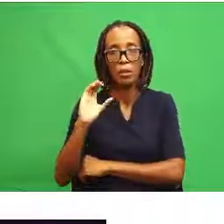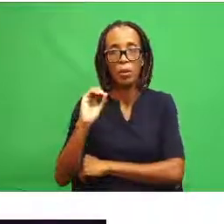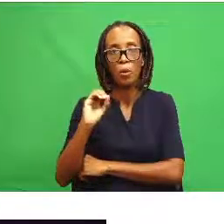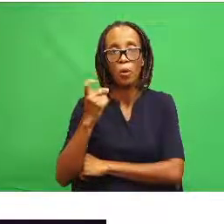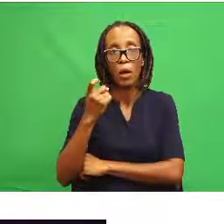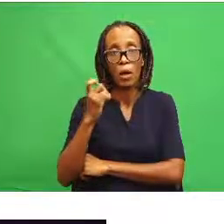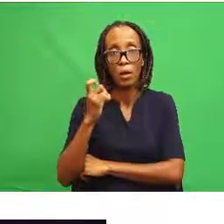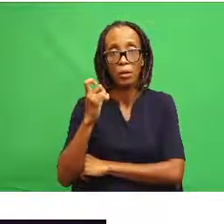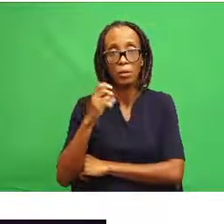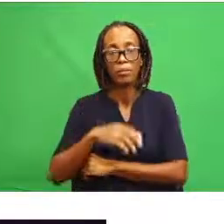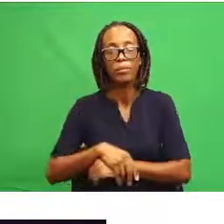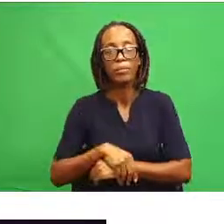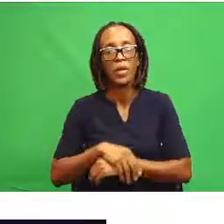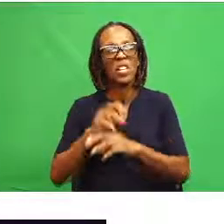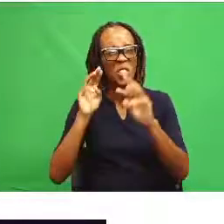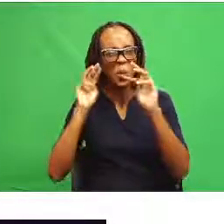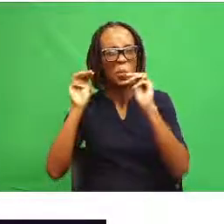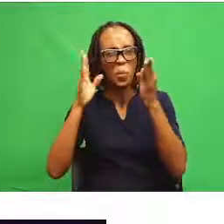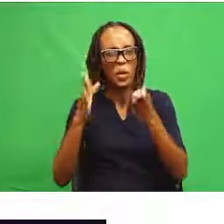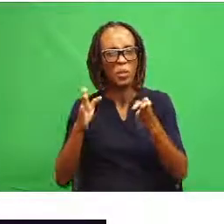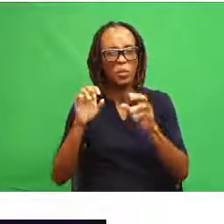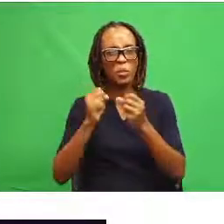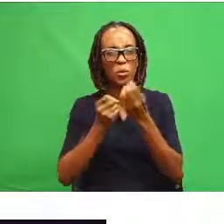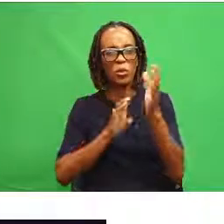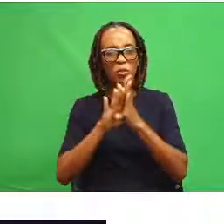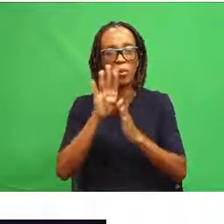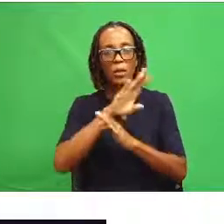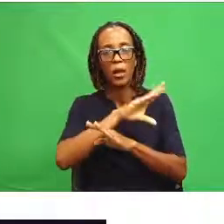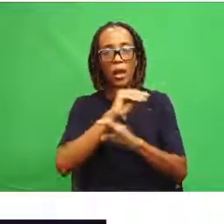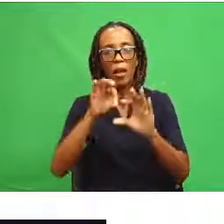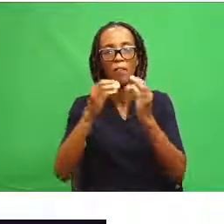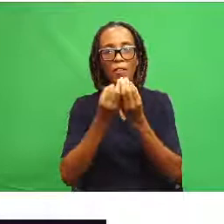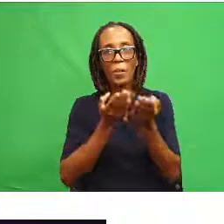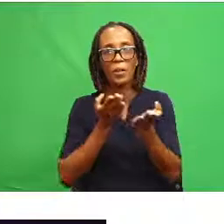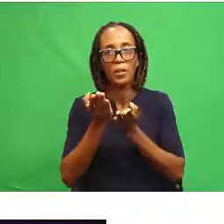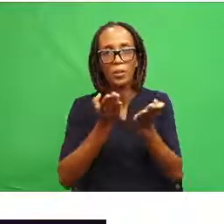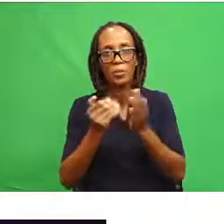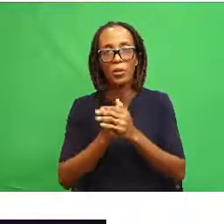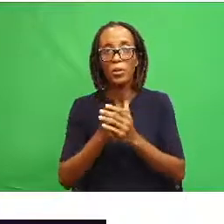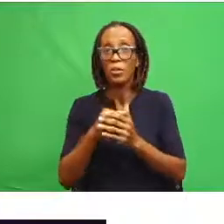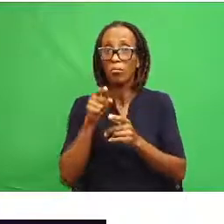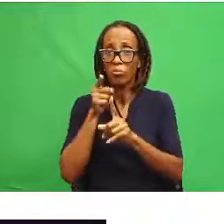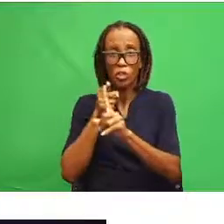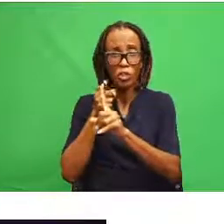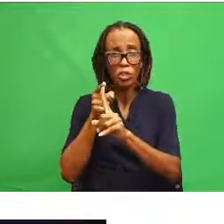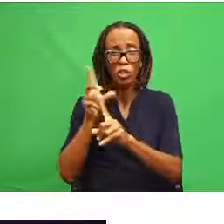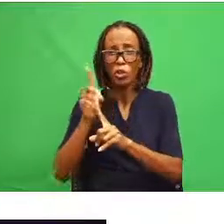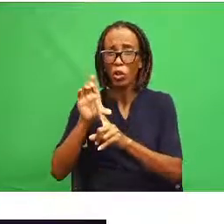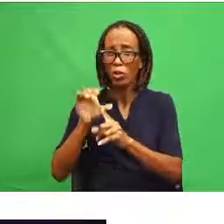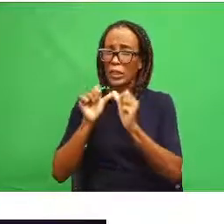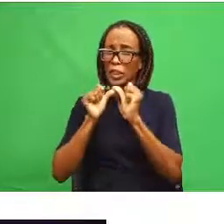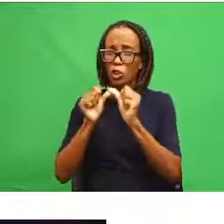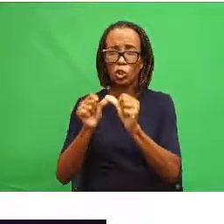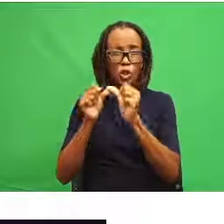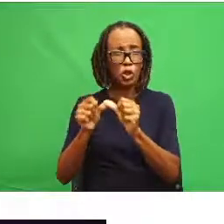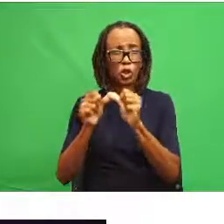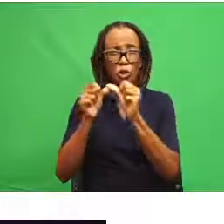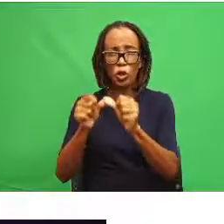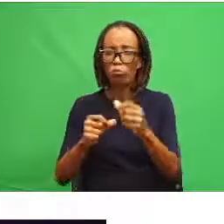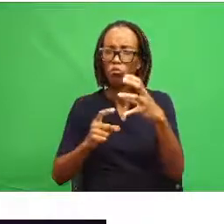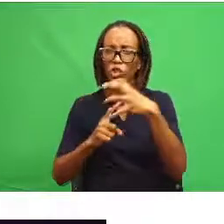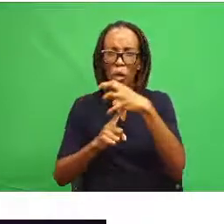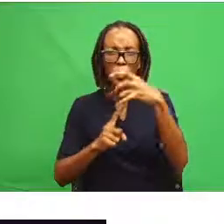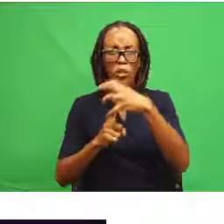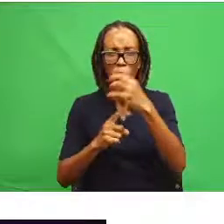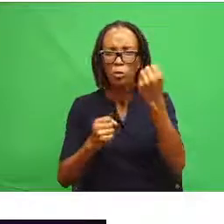Cox, Minister of Social Development and Family Services, who continues to be a national